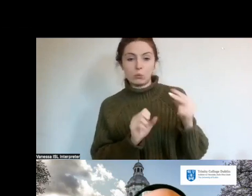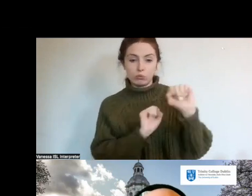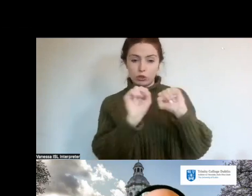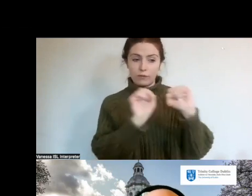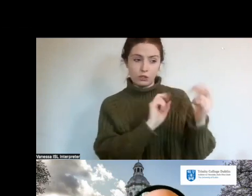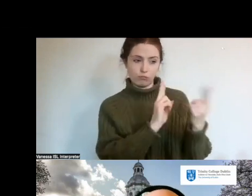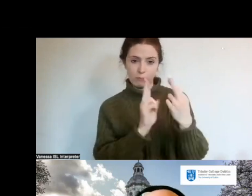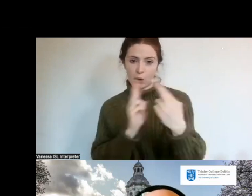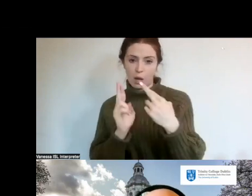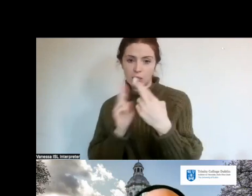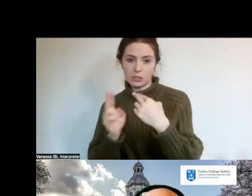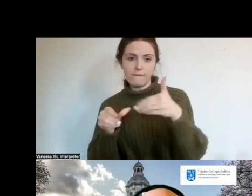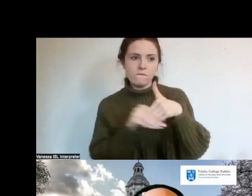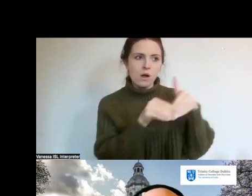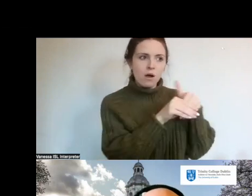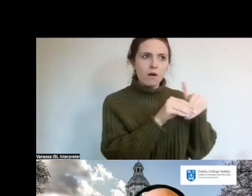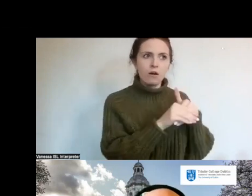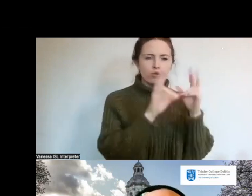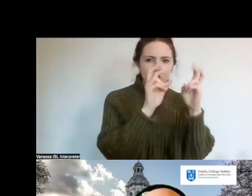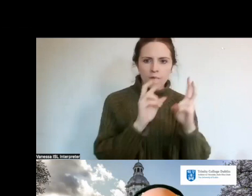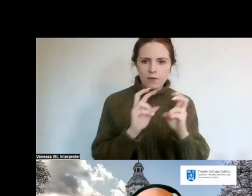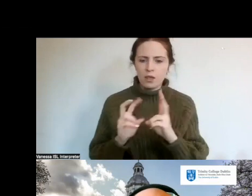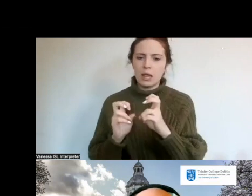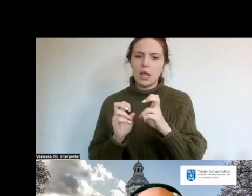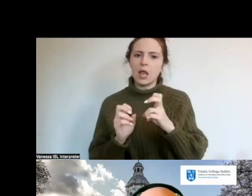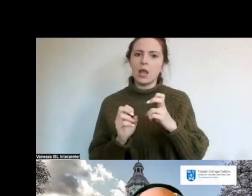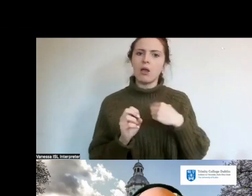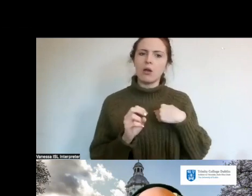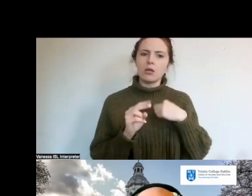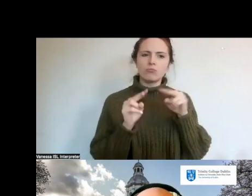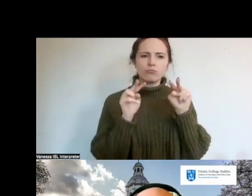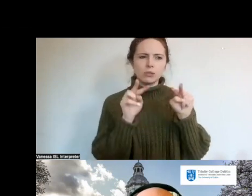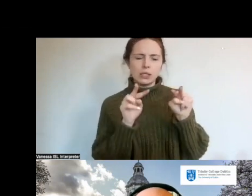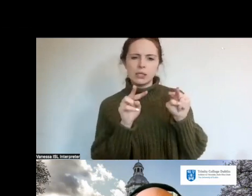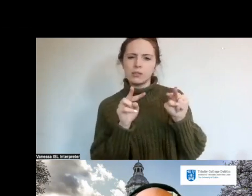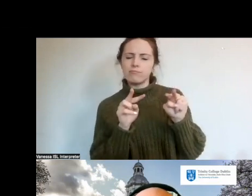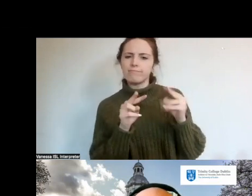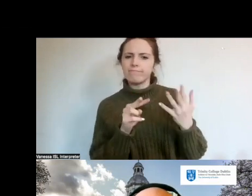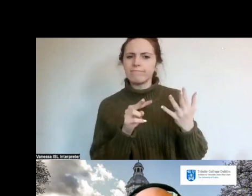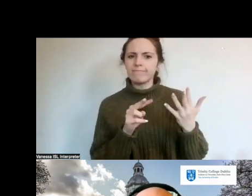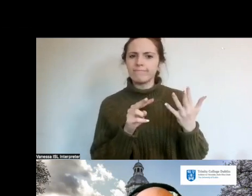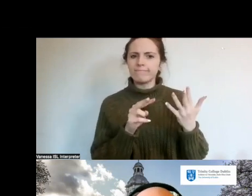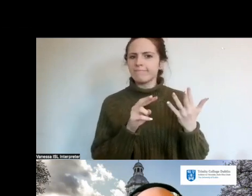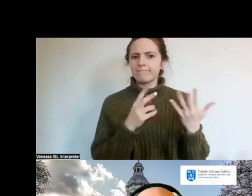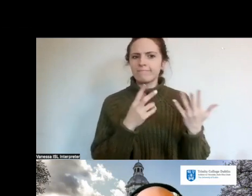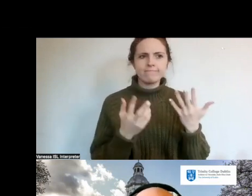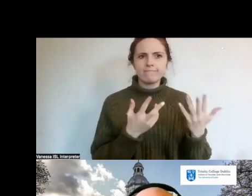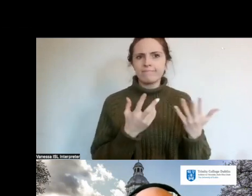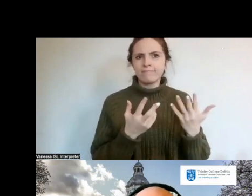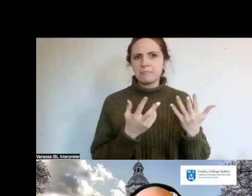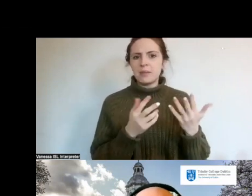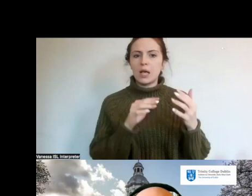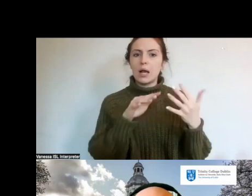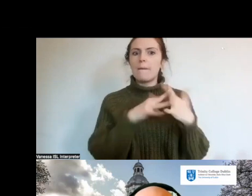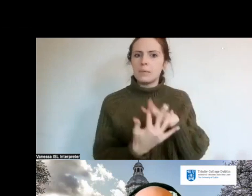in that, which gave us insights into the type of complexity that is being found